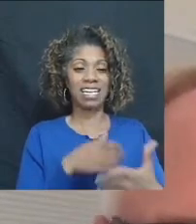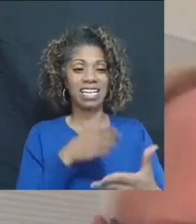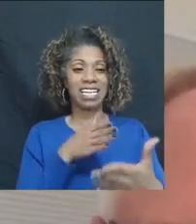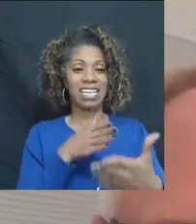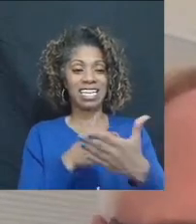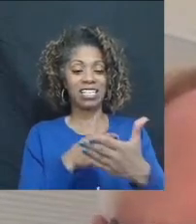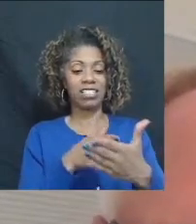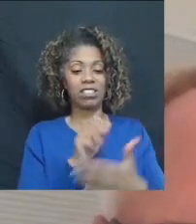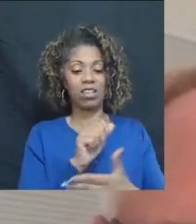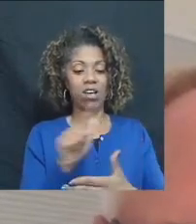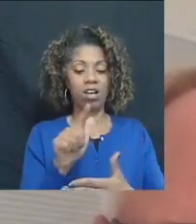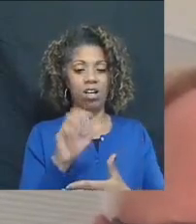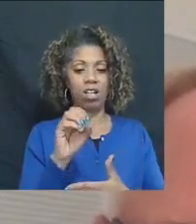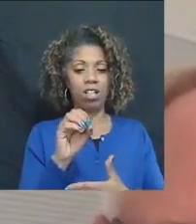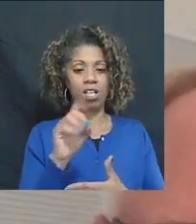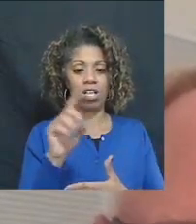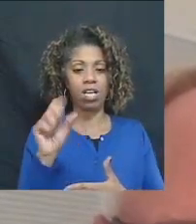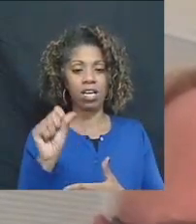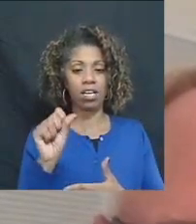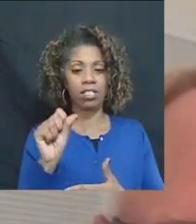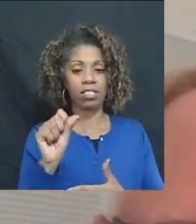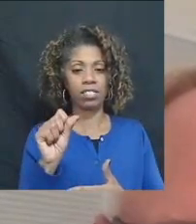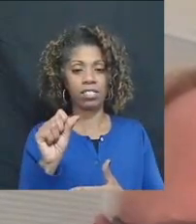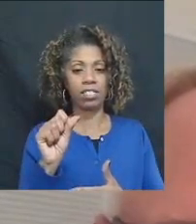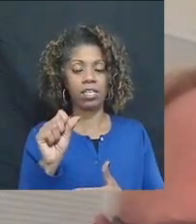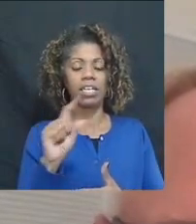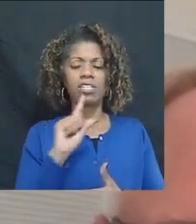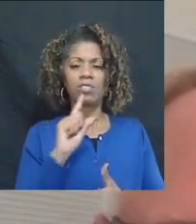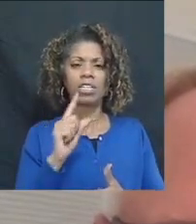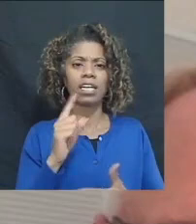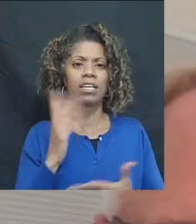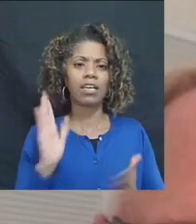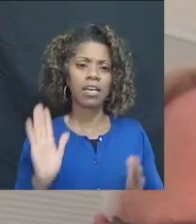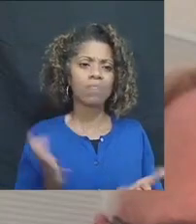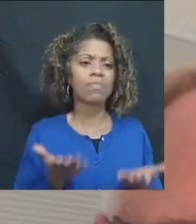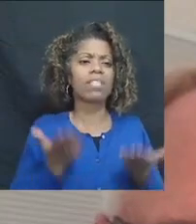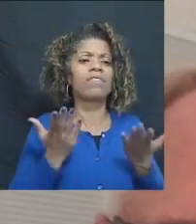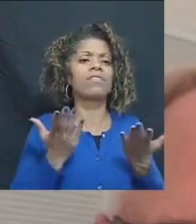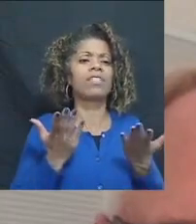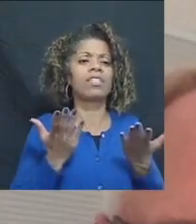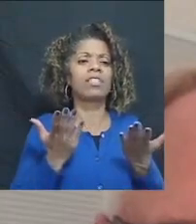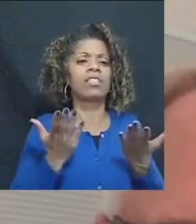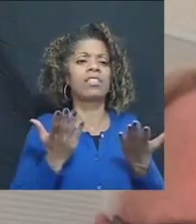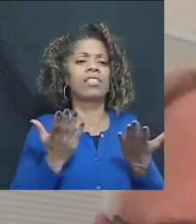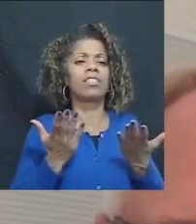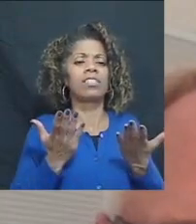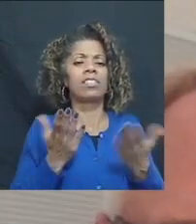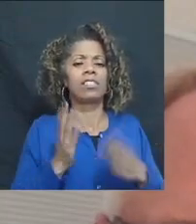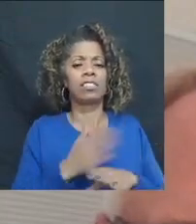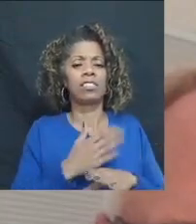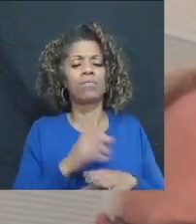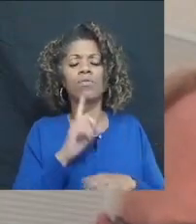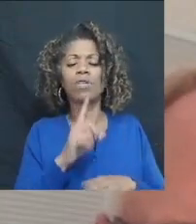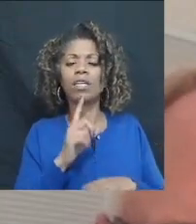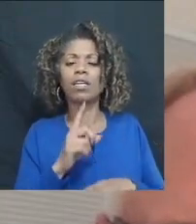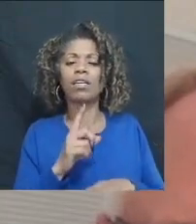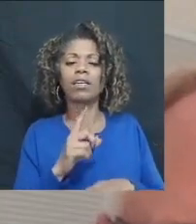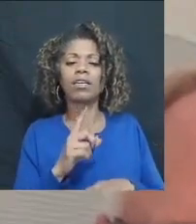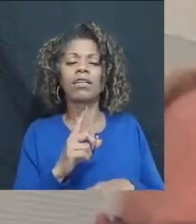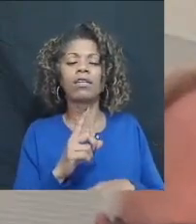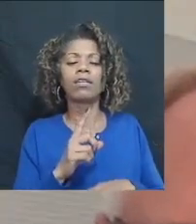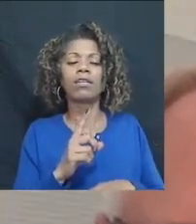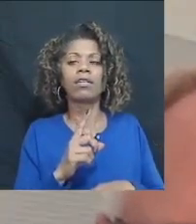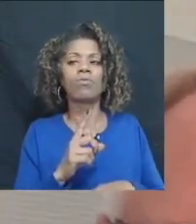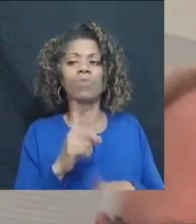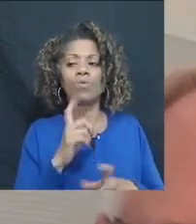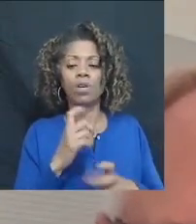now, Against All Odds. It's very uplifting, but it's a song in my mom's honor, but we wanted to make it really in honor of